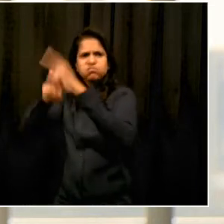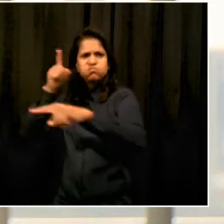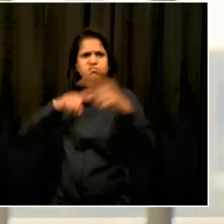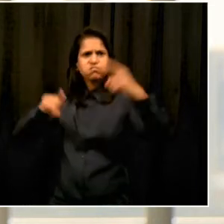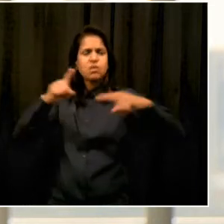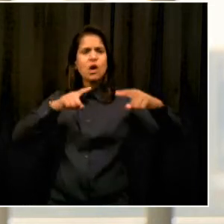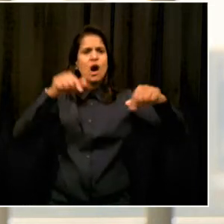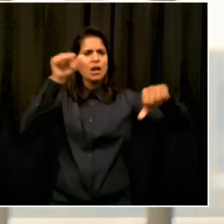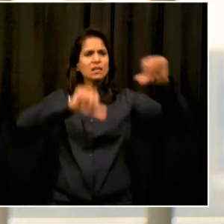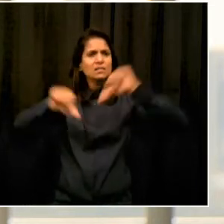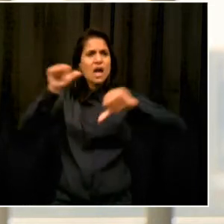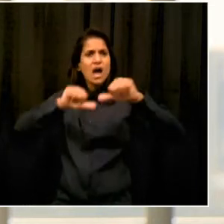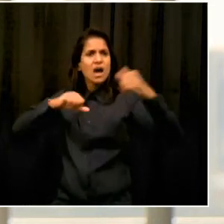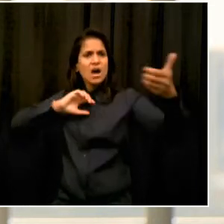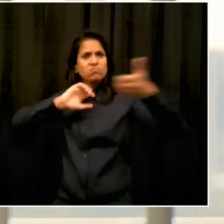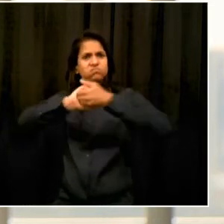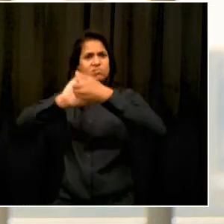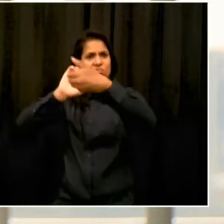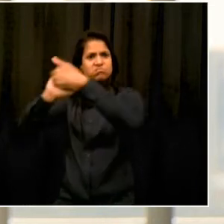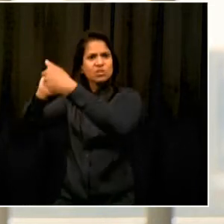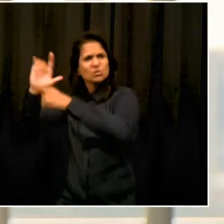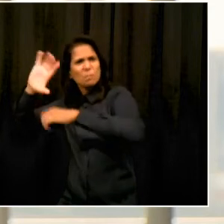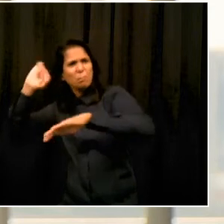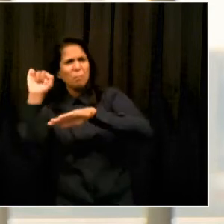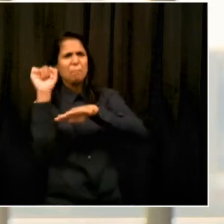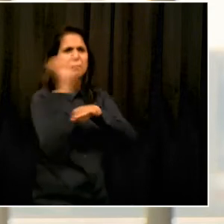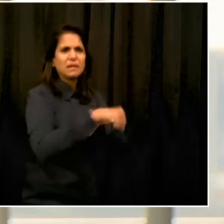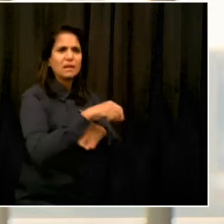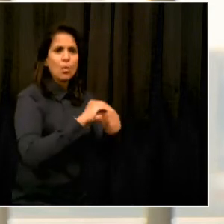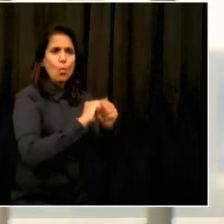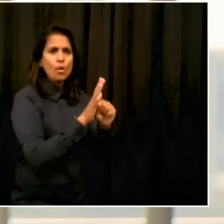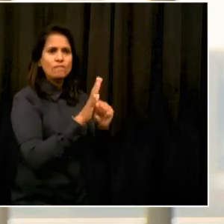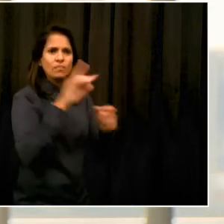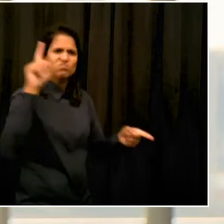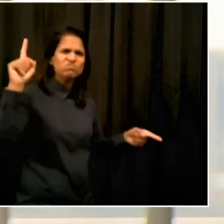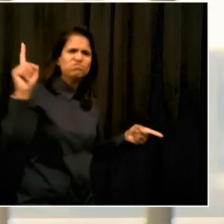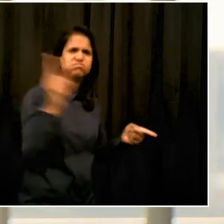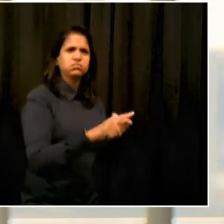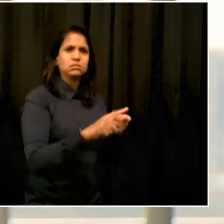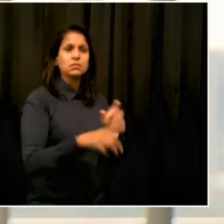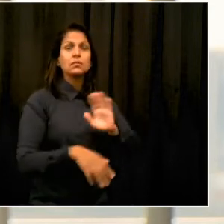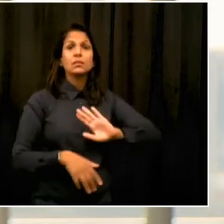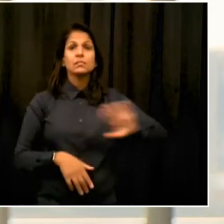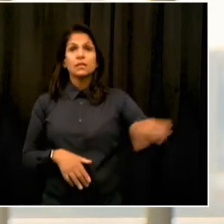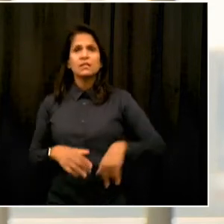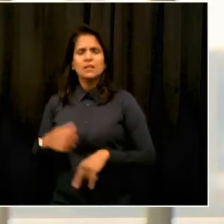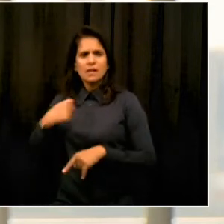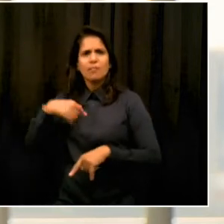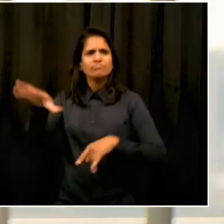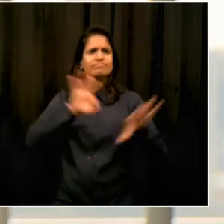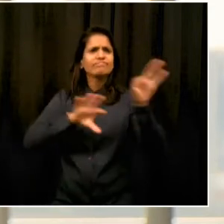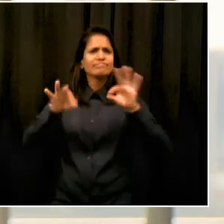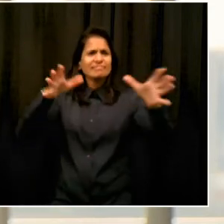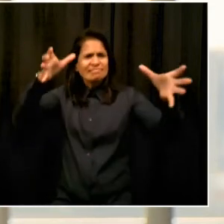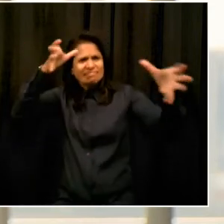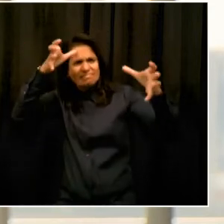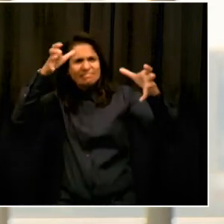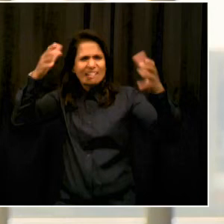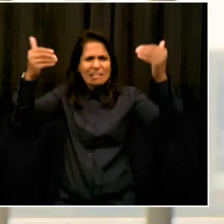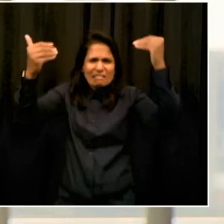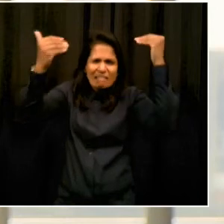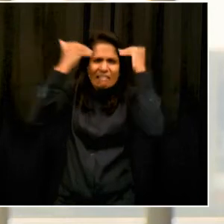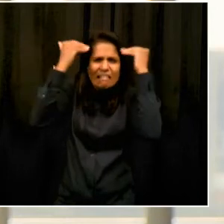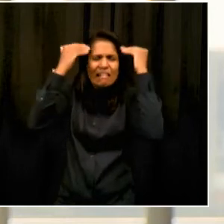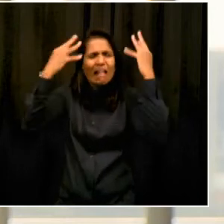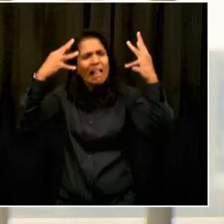vast talent and infrastructure and community engagement, and we've built and extended our collaborations with public health